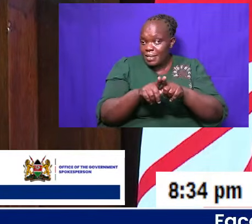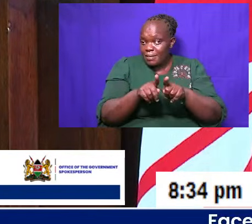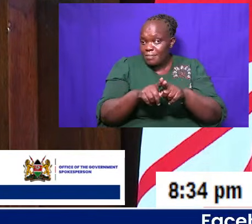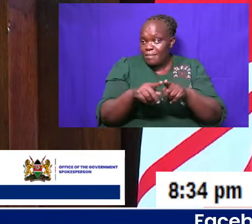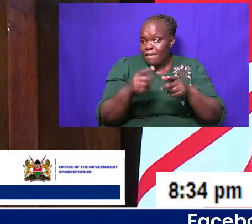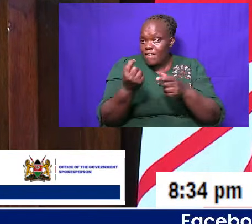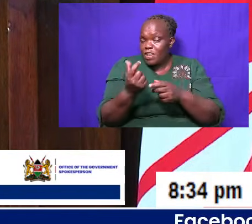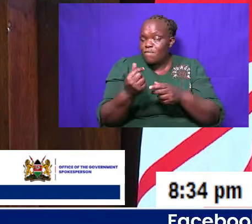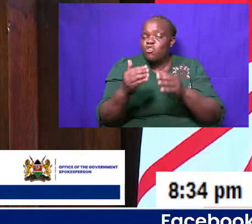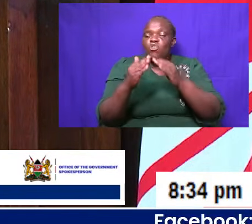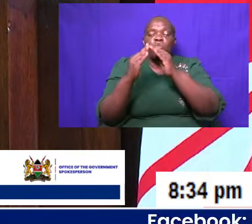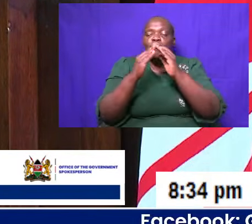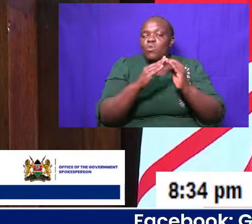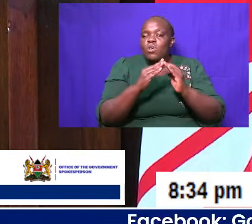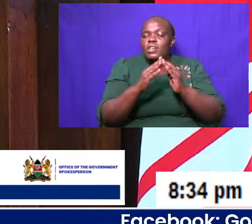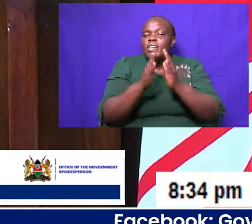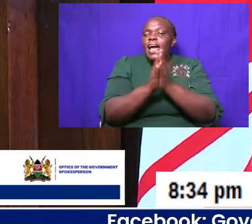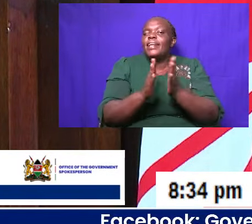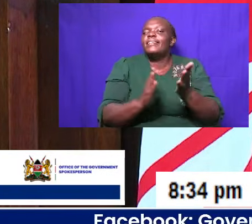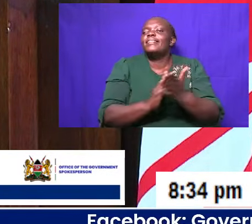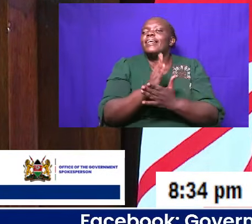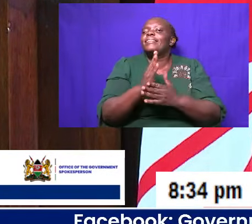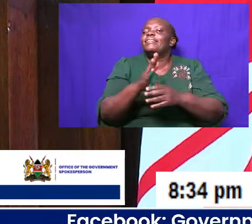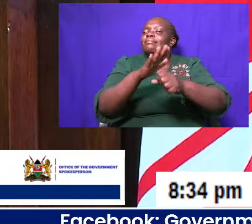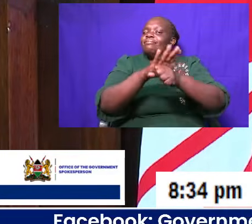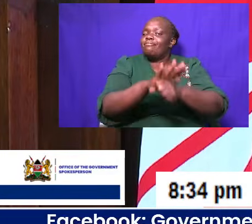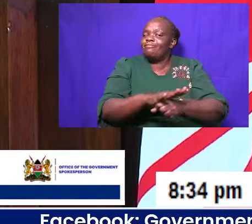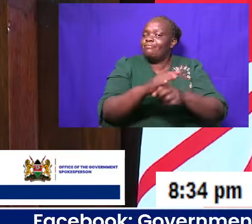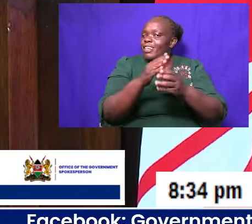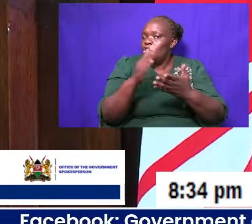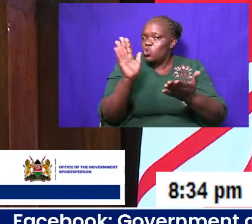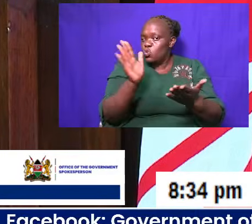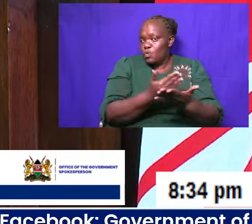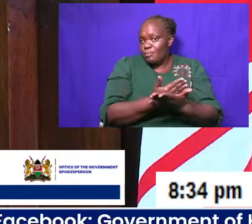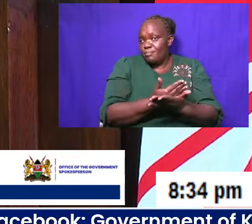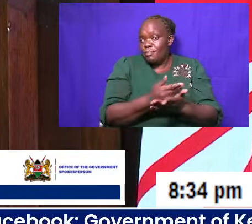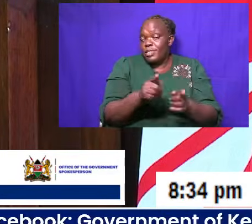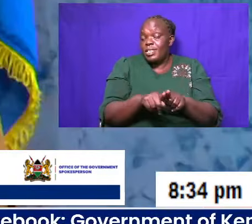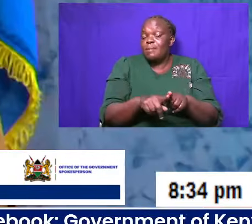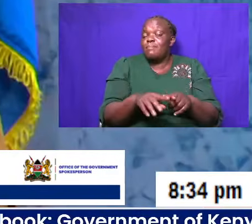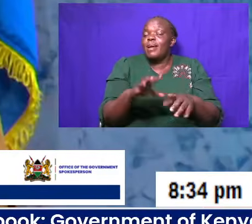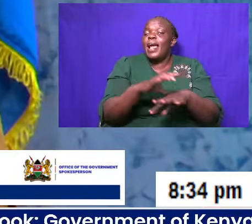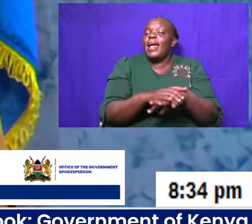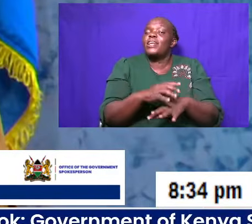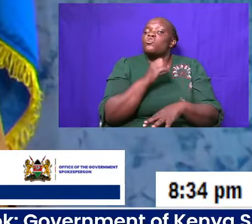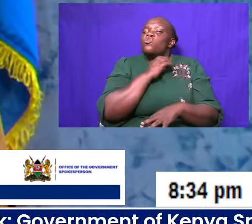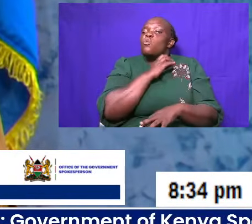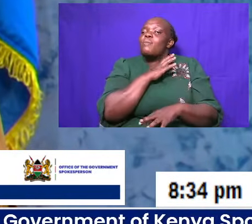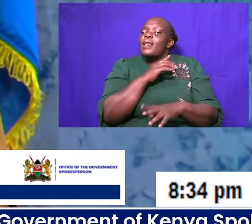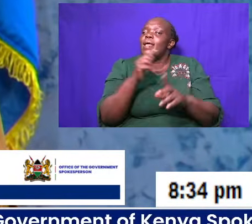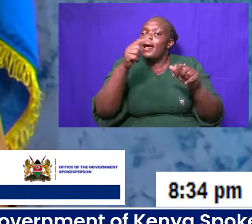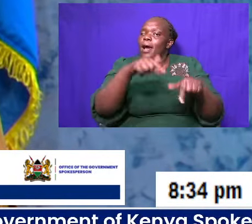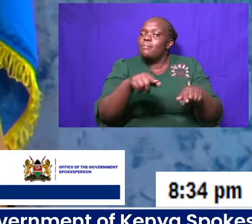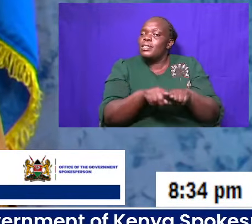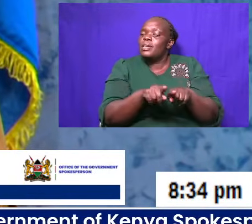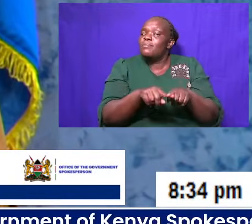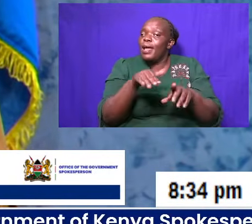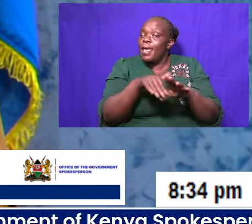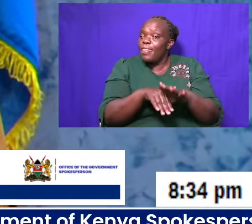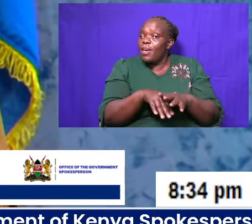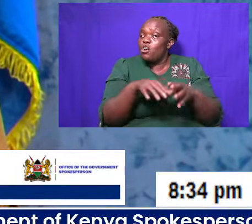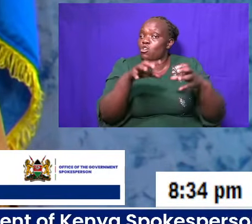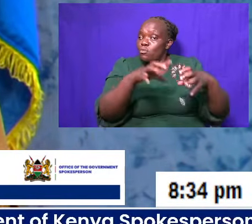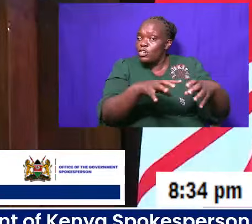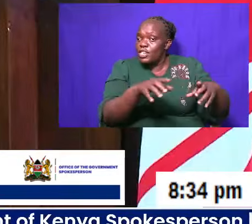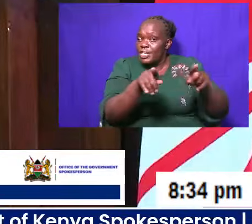of equality and non-discrimination. And we receive complaints. So you can come to the commission if you have